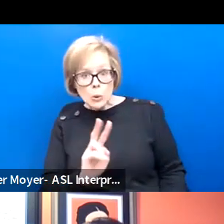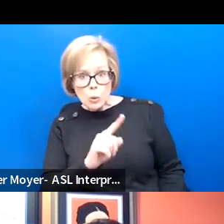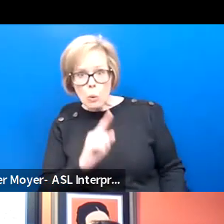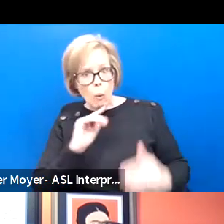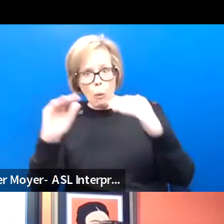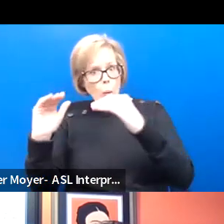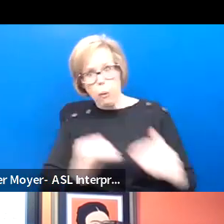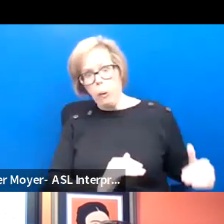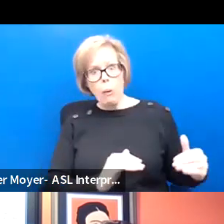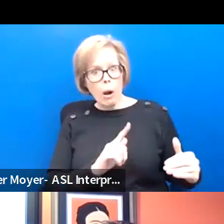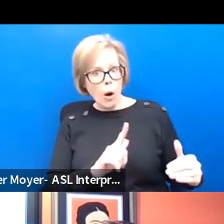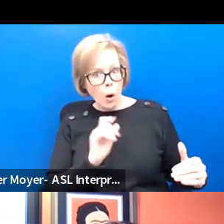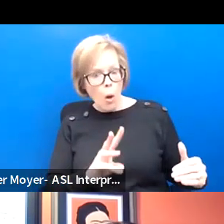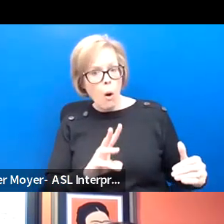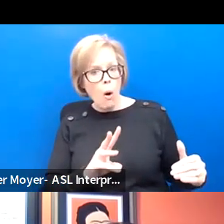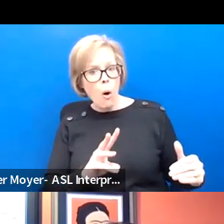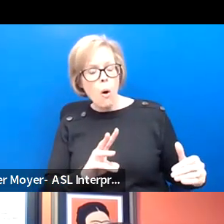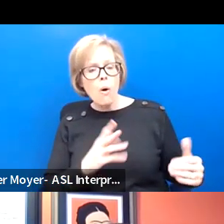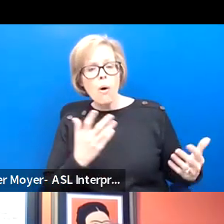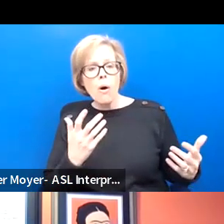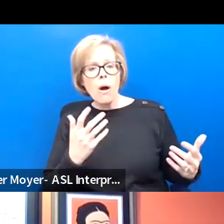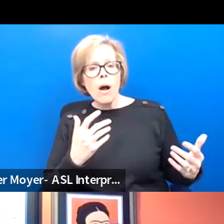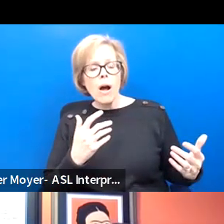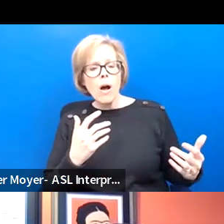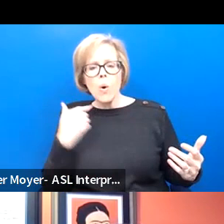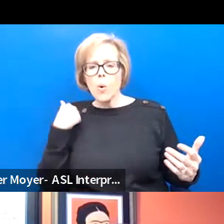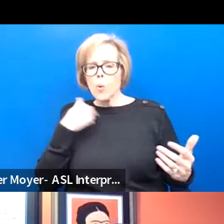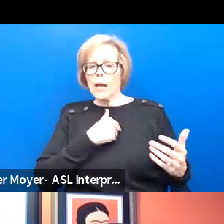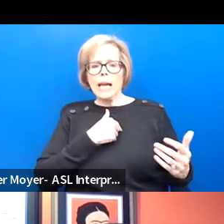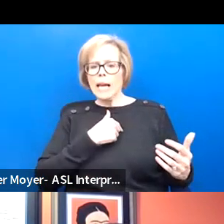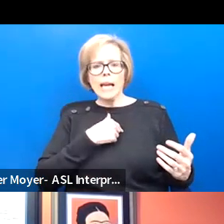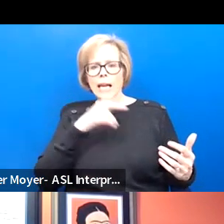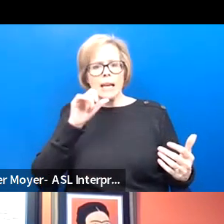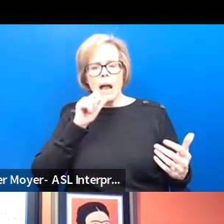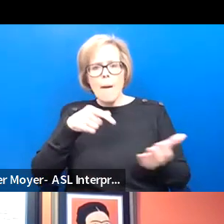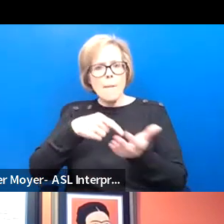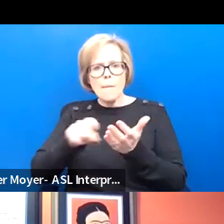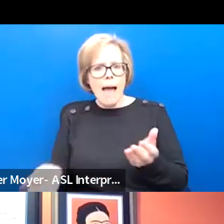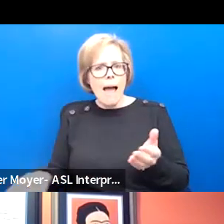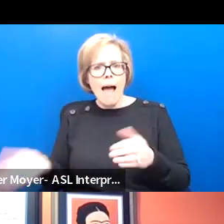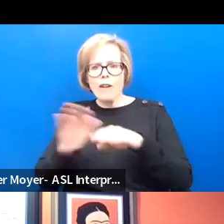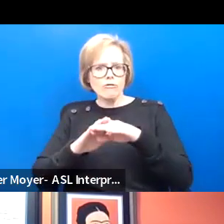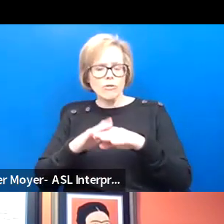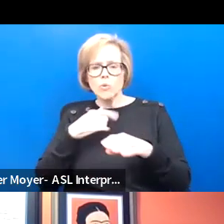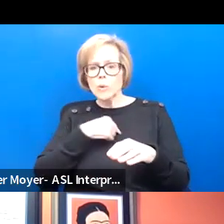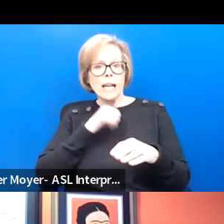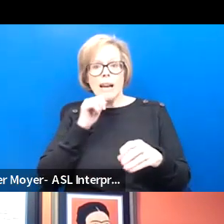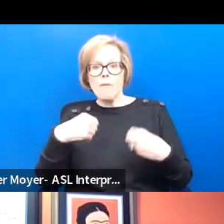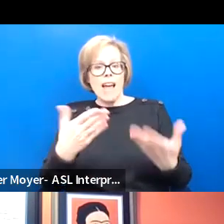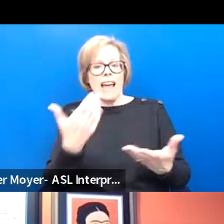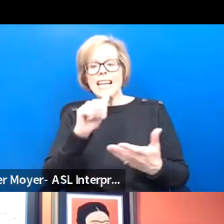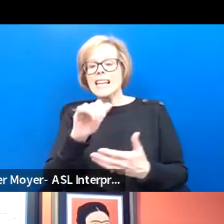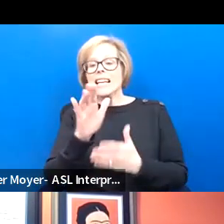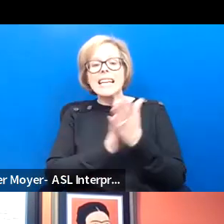low level. So we did not pay extra. We did not get give an incentive